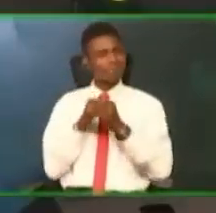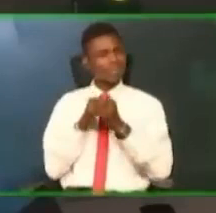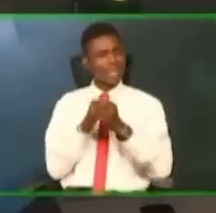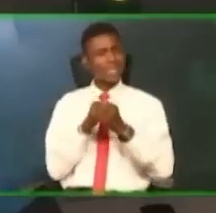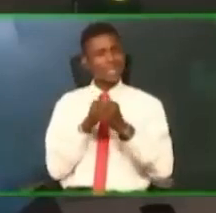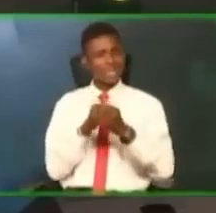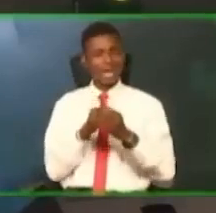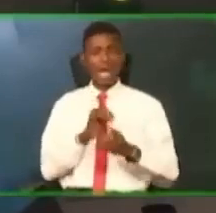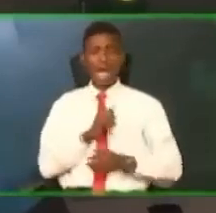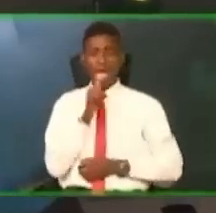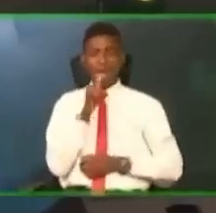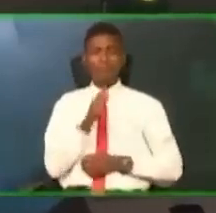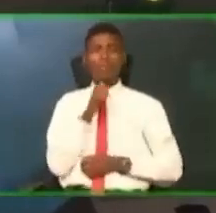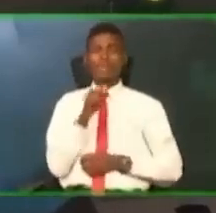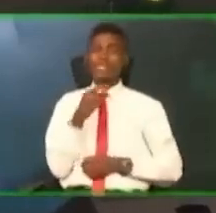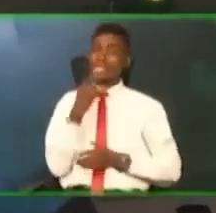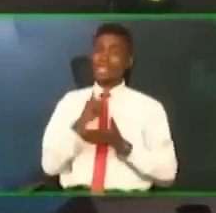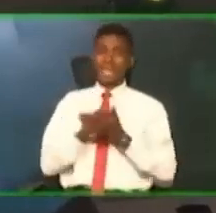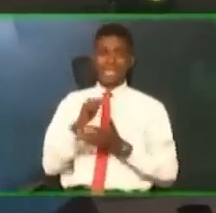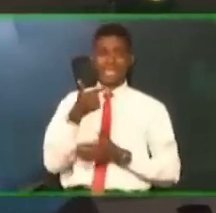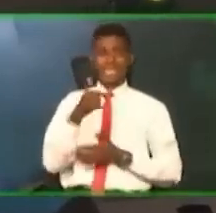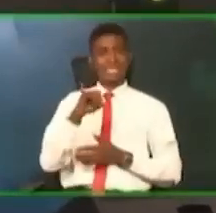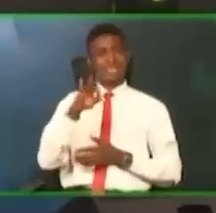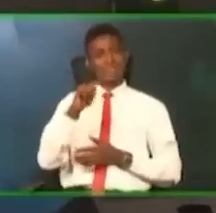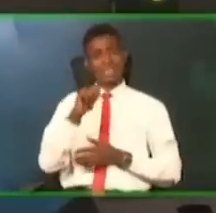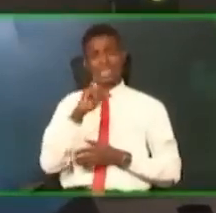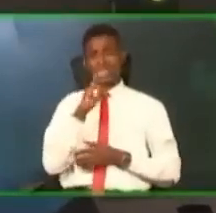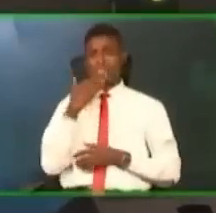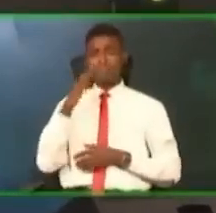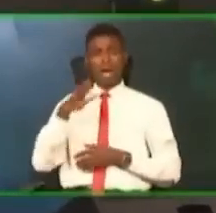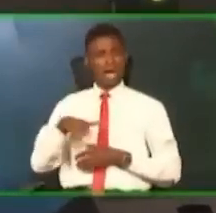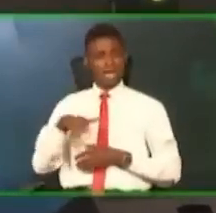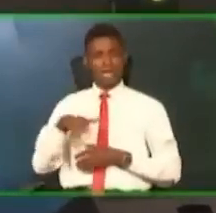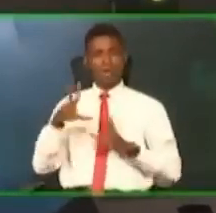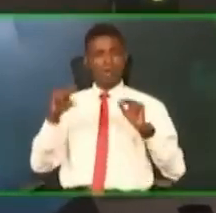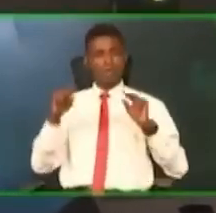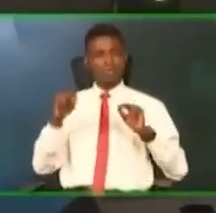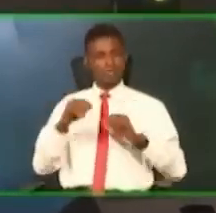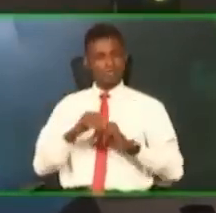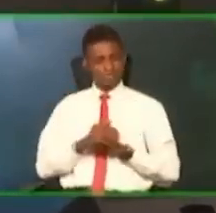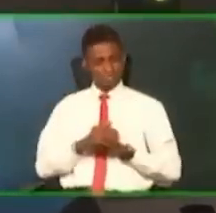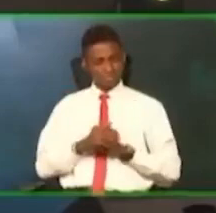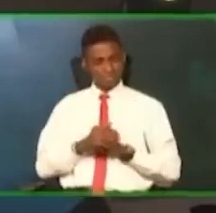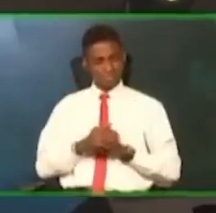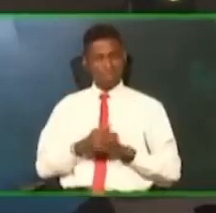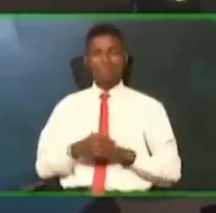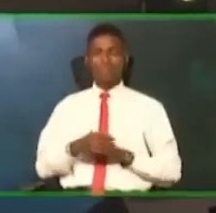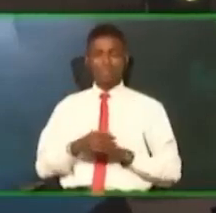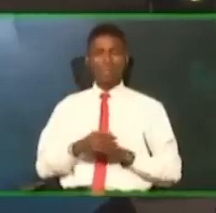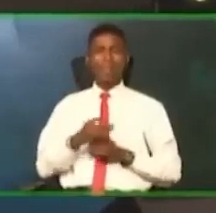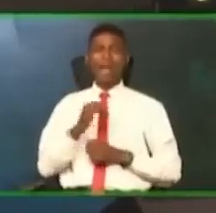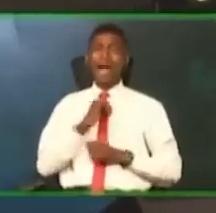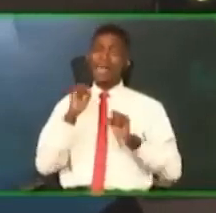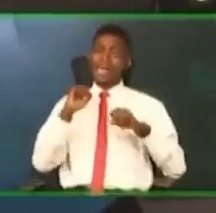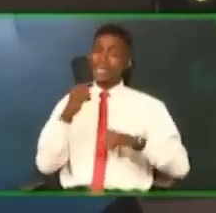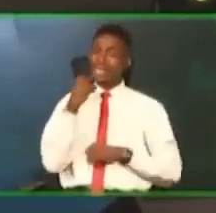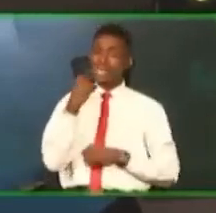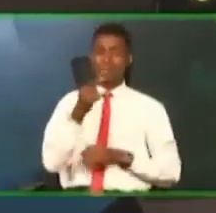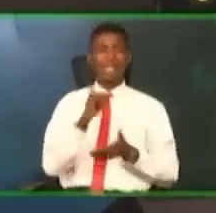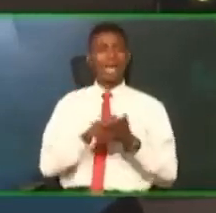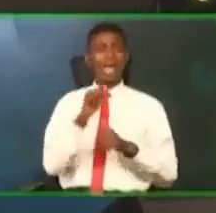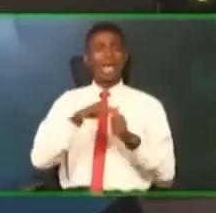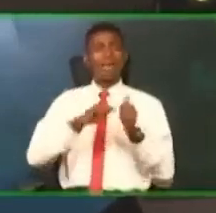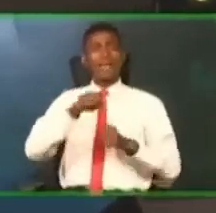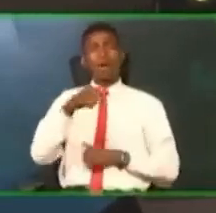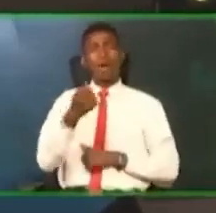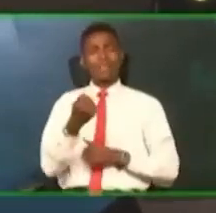I'm not downplaying gifts. Listen carefully. The Bible says to covet earnestly, but I can tell you every other gift has